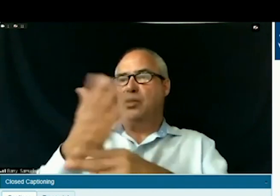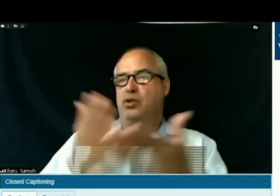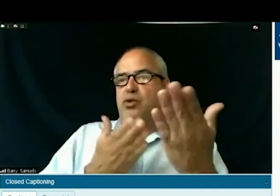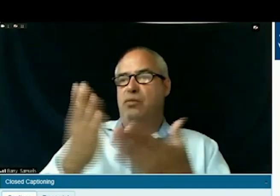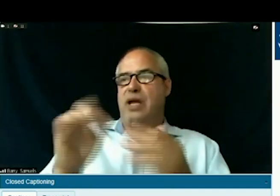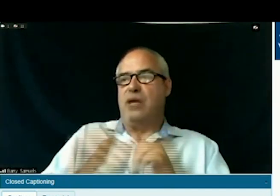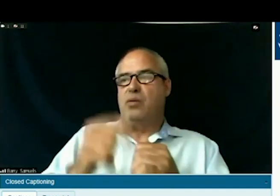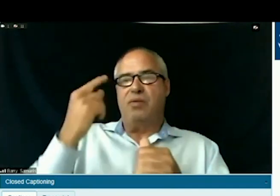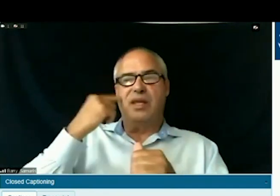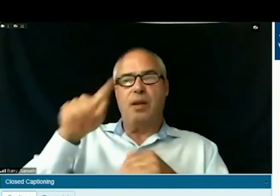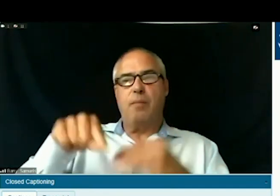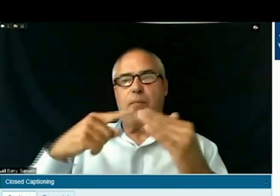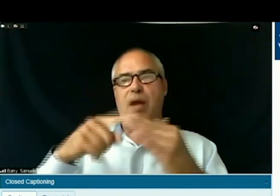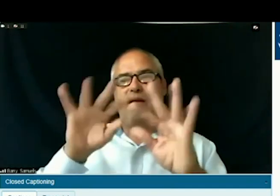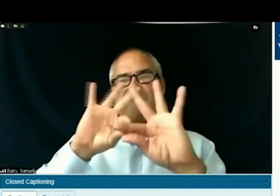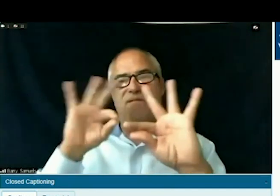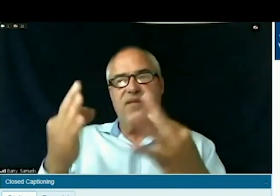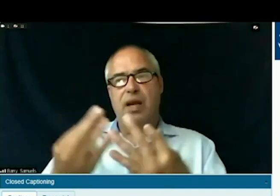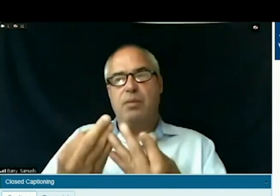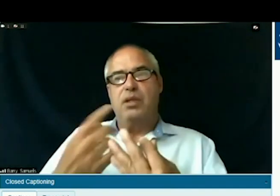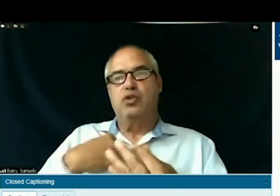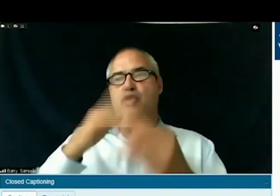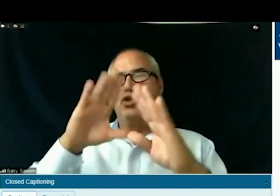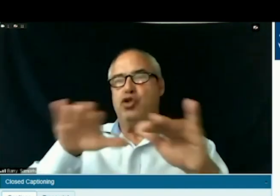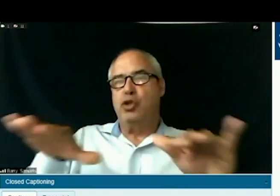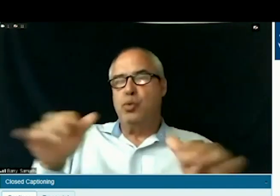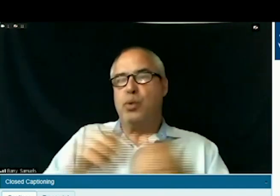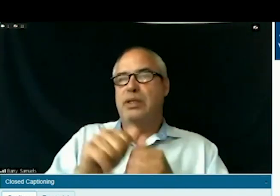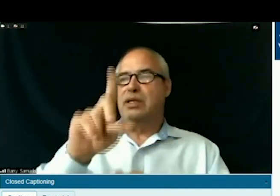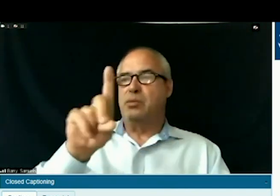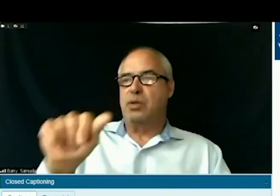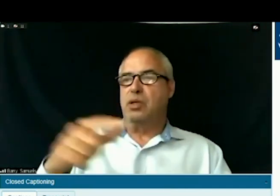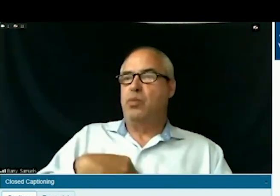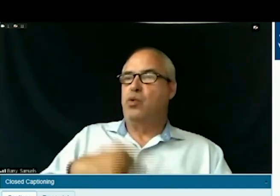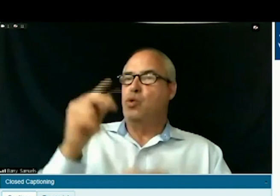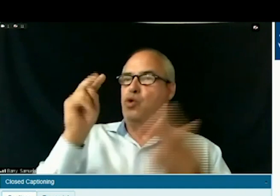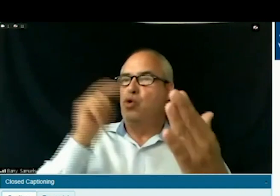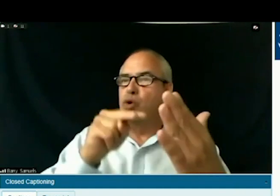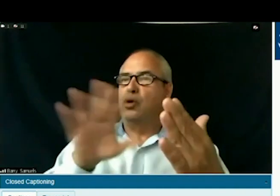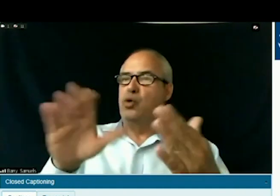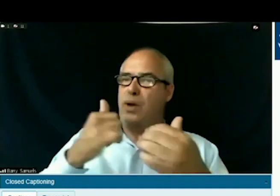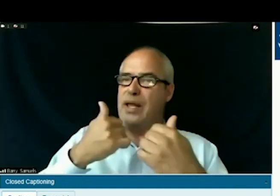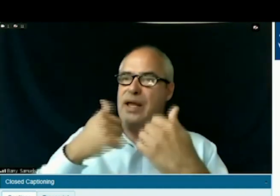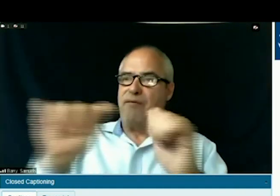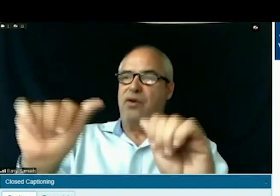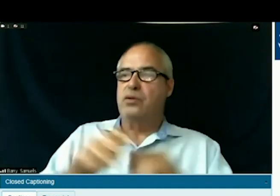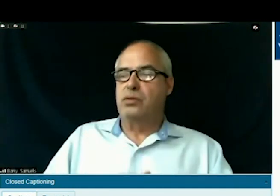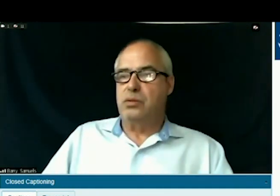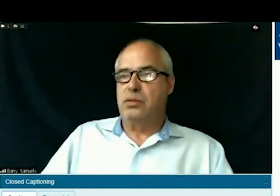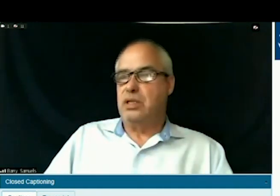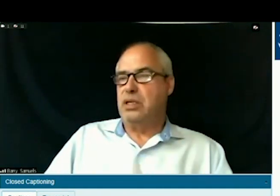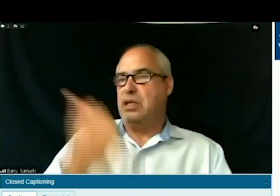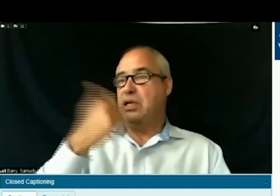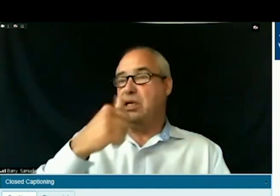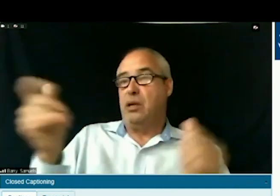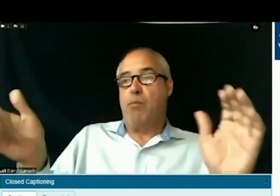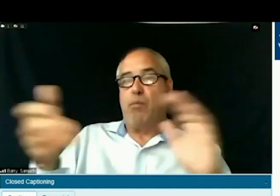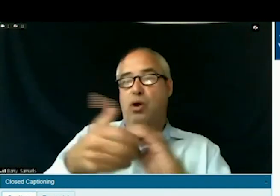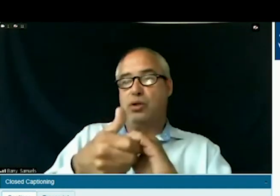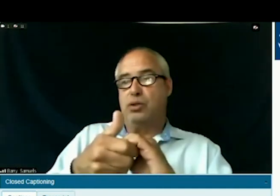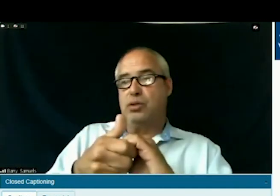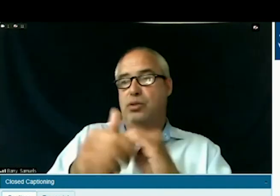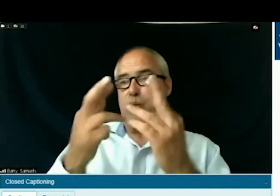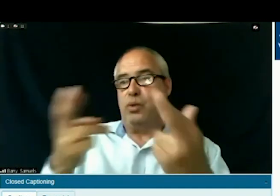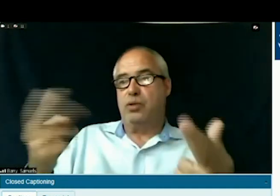about families with children with disabilities as you're looking at your efforts, if there's any partnerships or resources